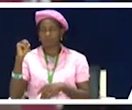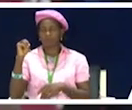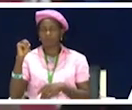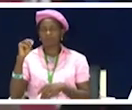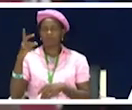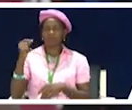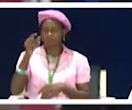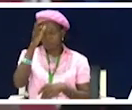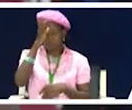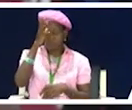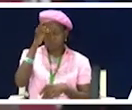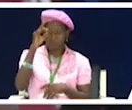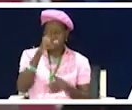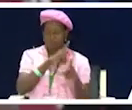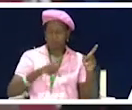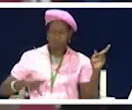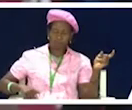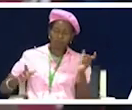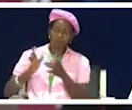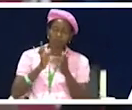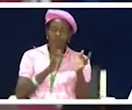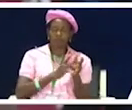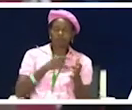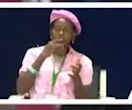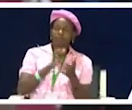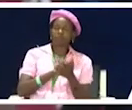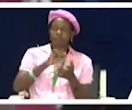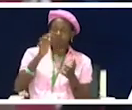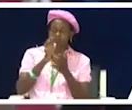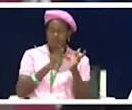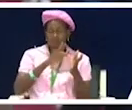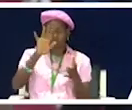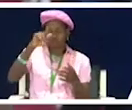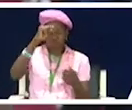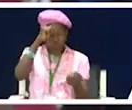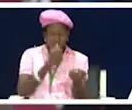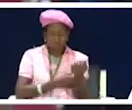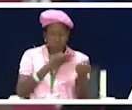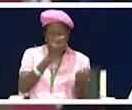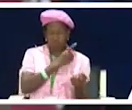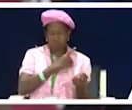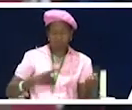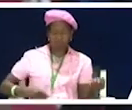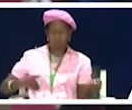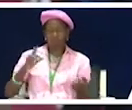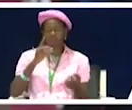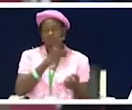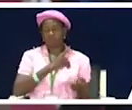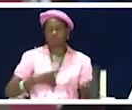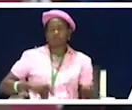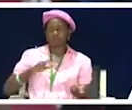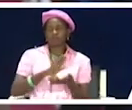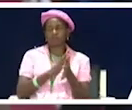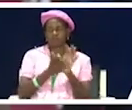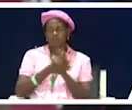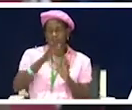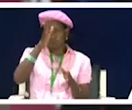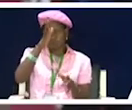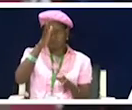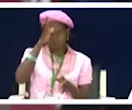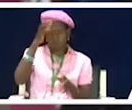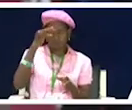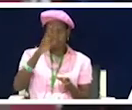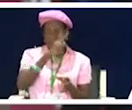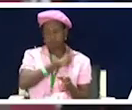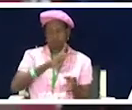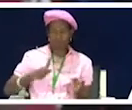the father of the Lord Jesus. He said, "Jesus, thou son of David." David became the father of the King of